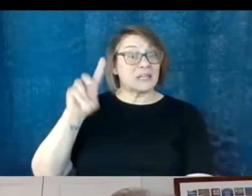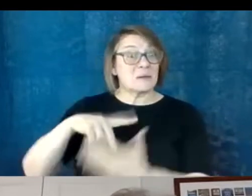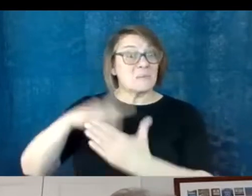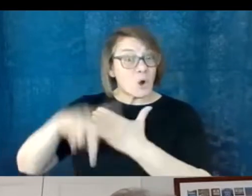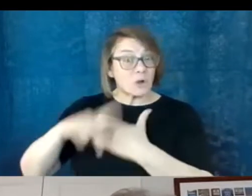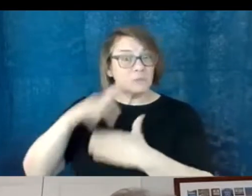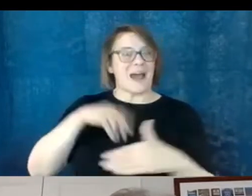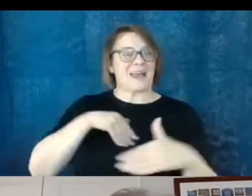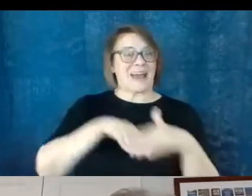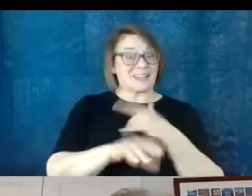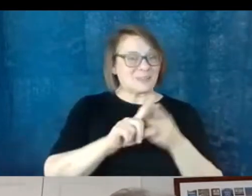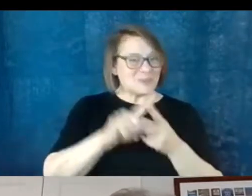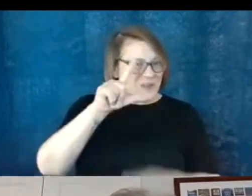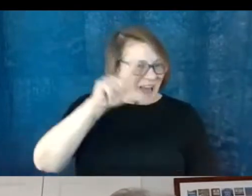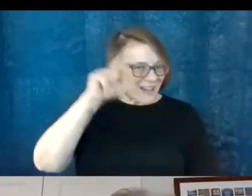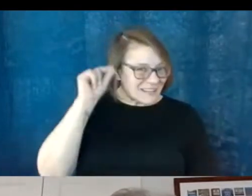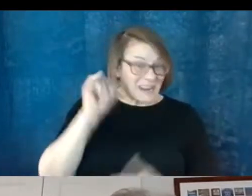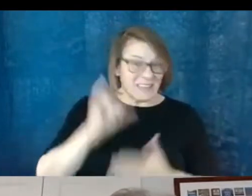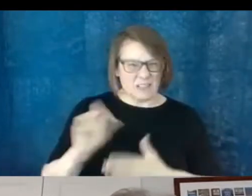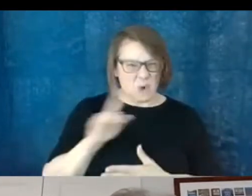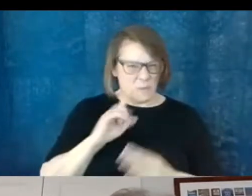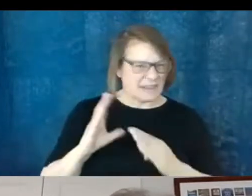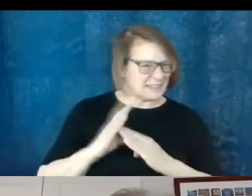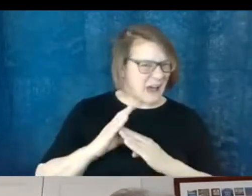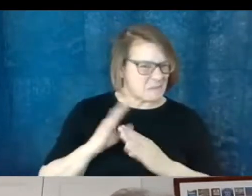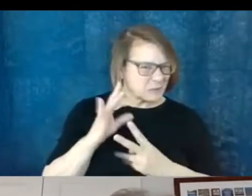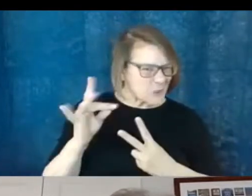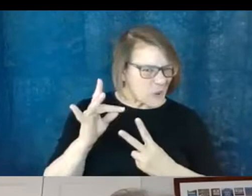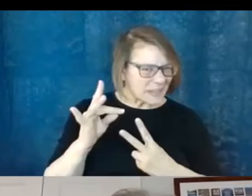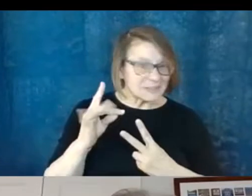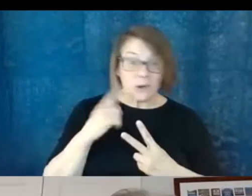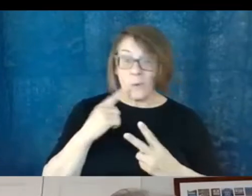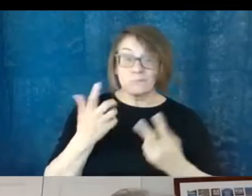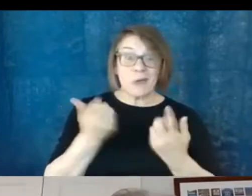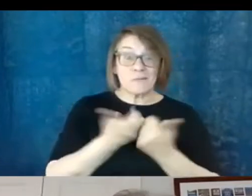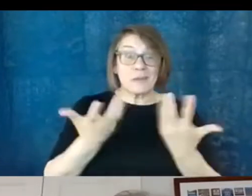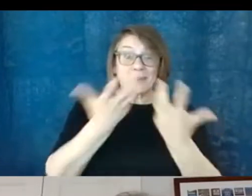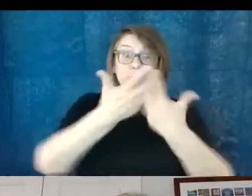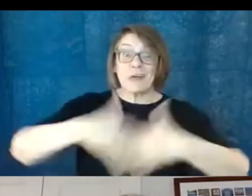Gallaudet, which is where I wanted to go, and everything else just fell in place.